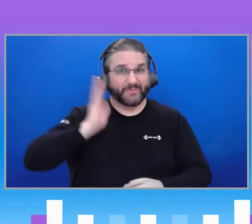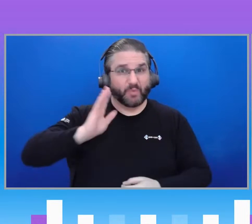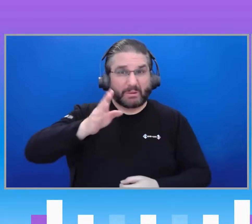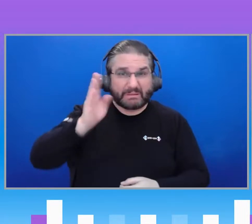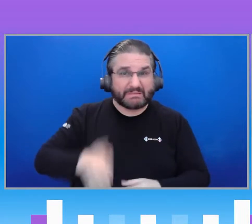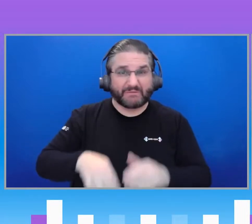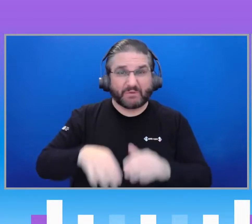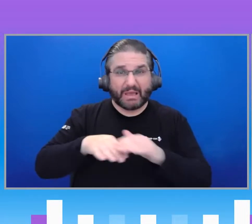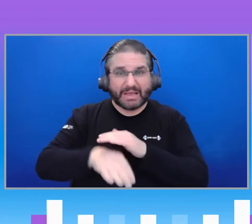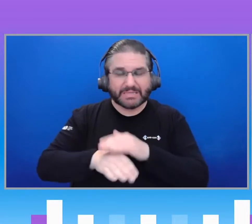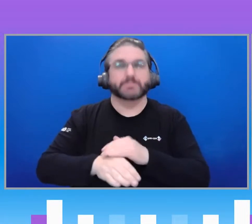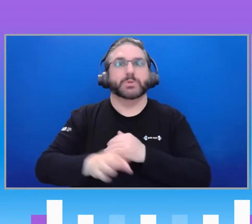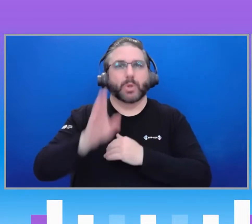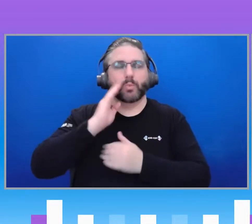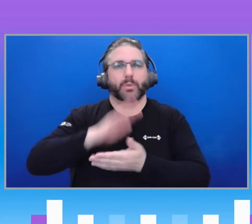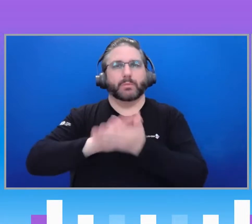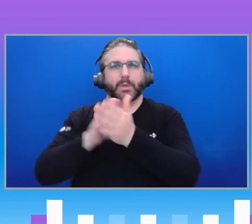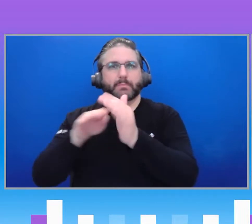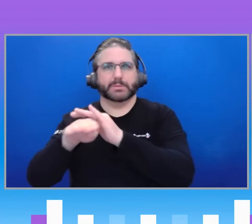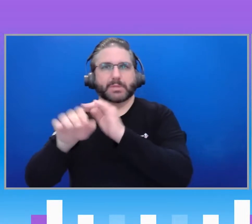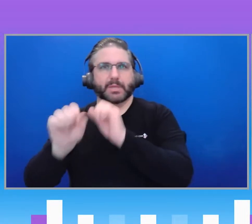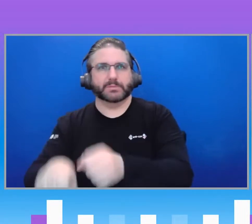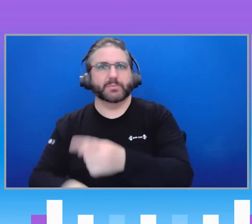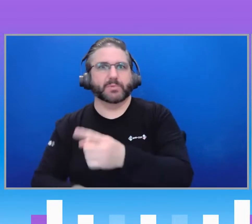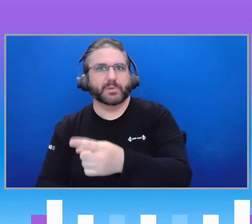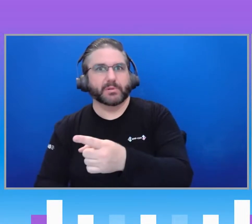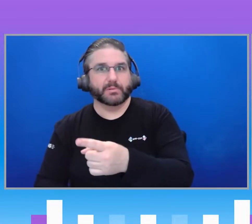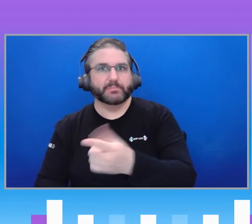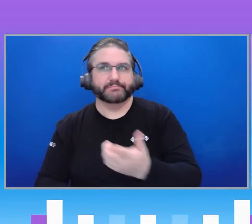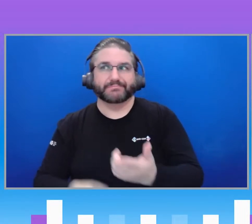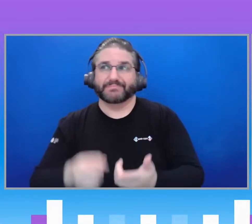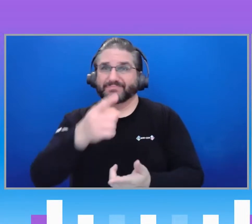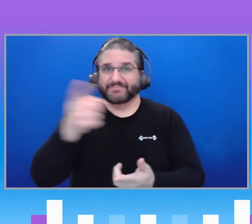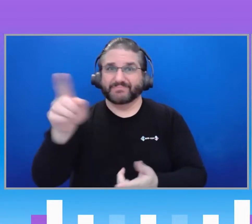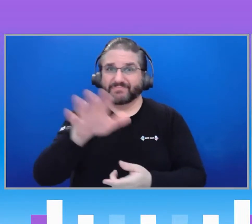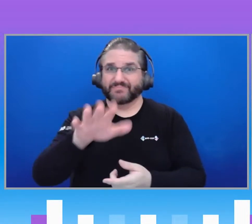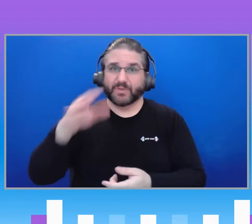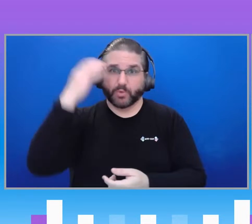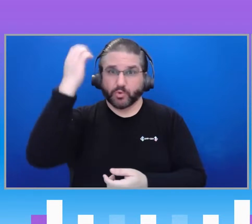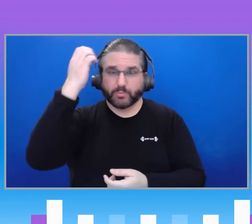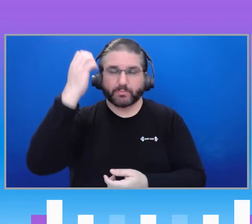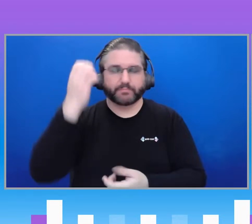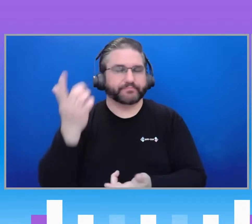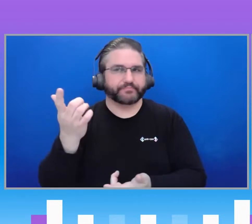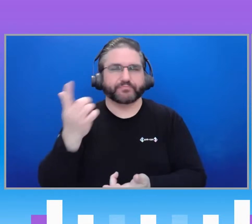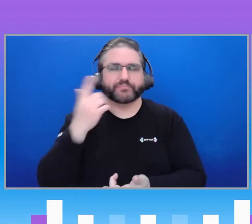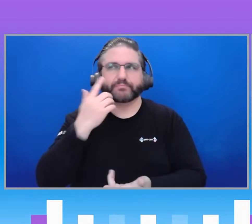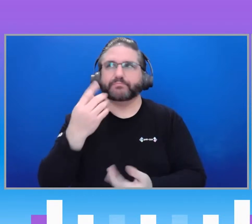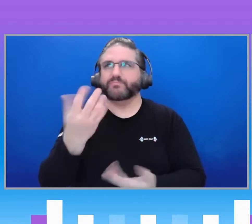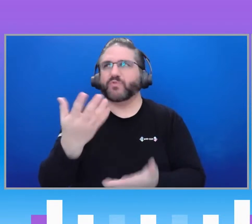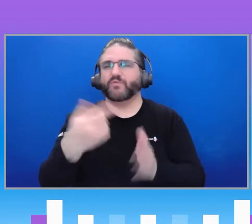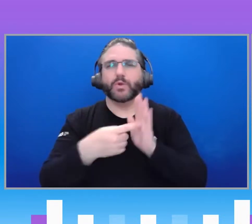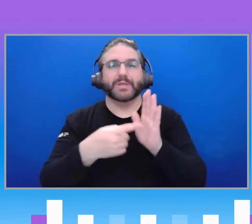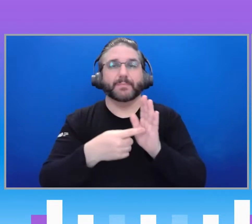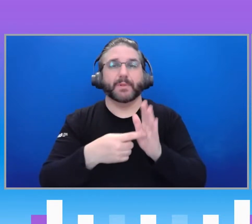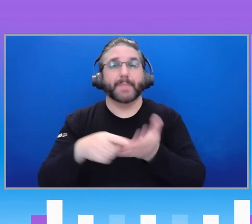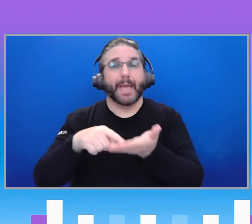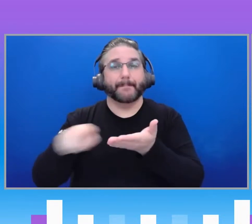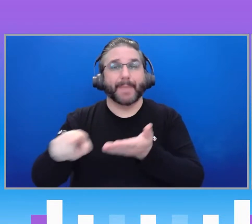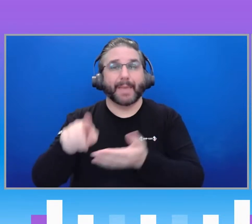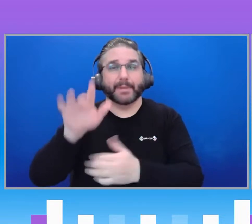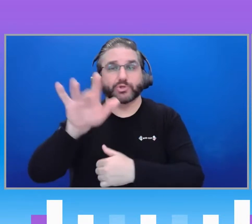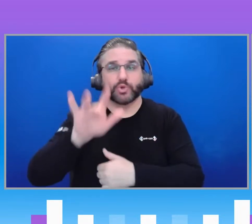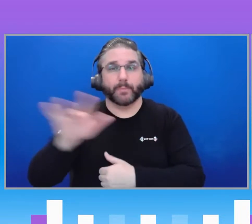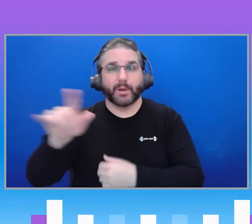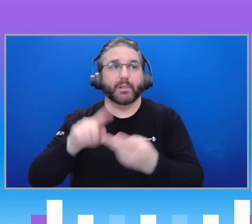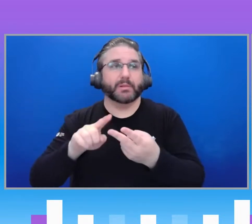with disabilities in most of the European countries, such as payment terminals, for example, ATMs, or even